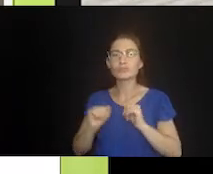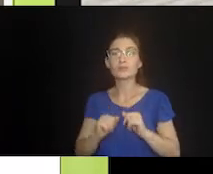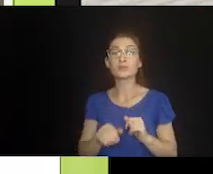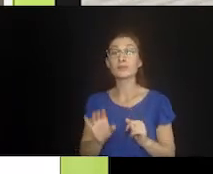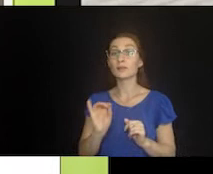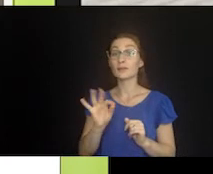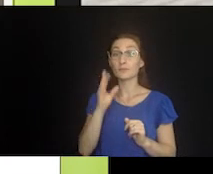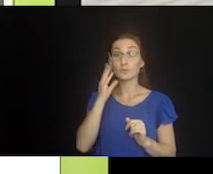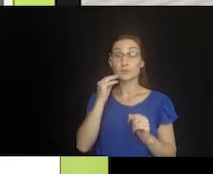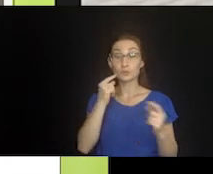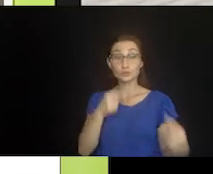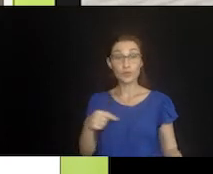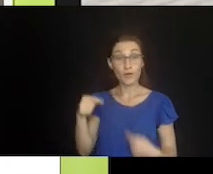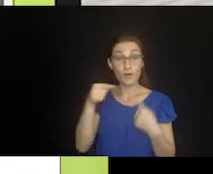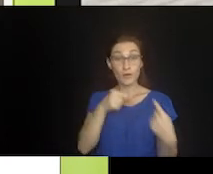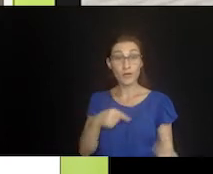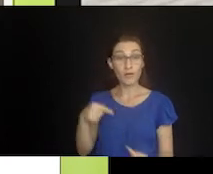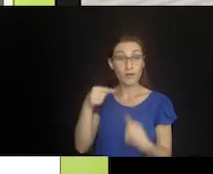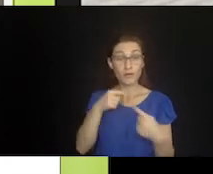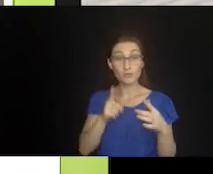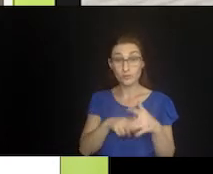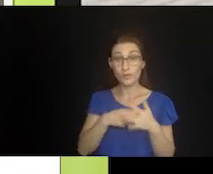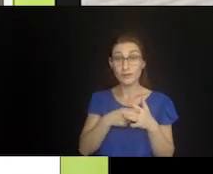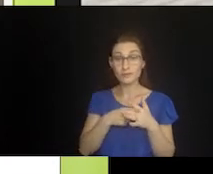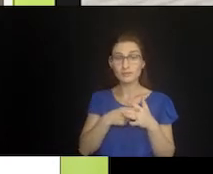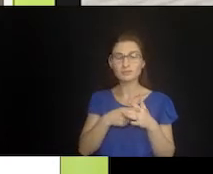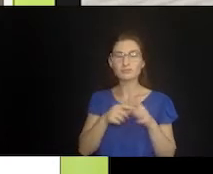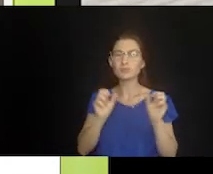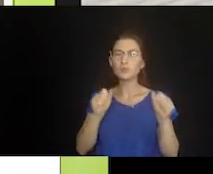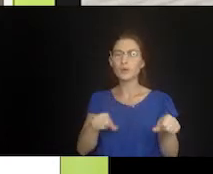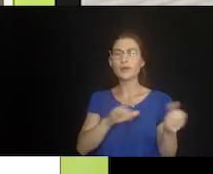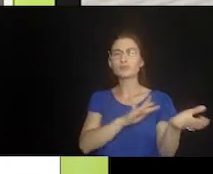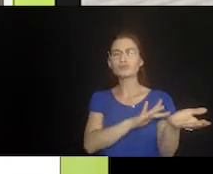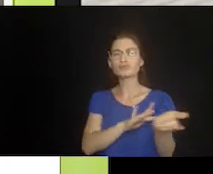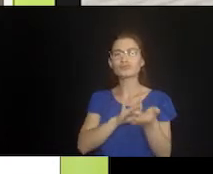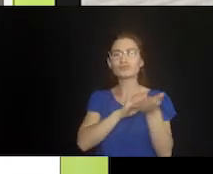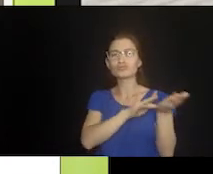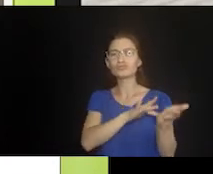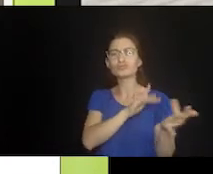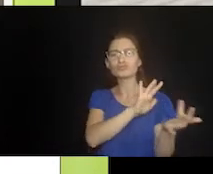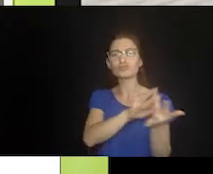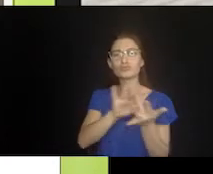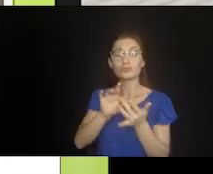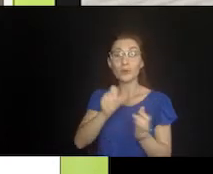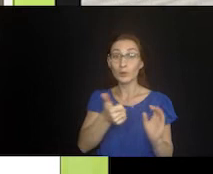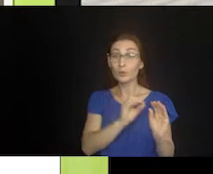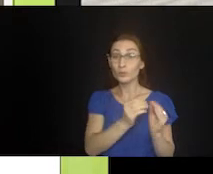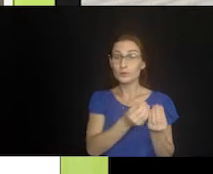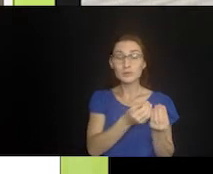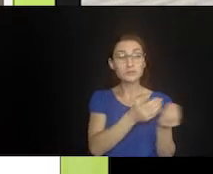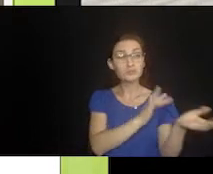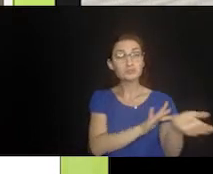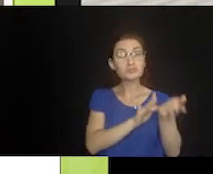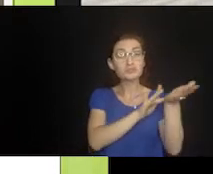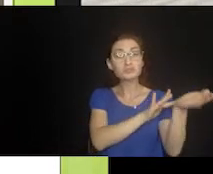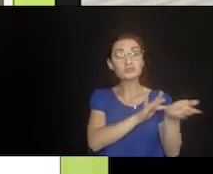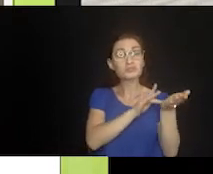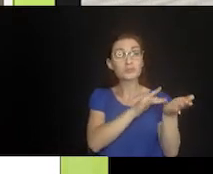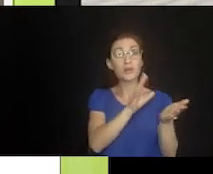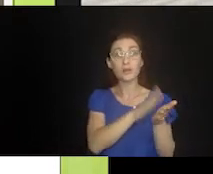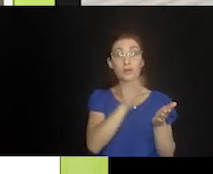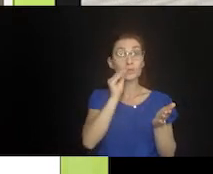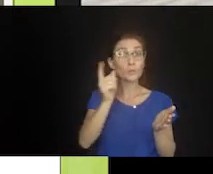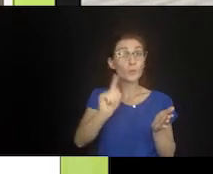Council, if you're having trouble of where to start, sometimes those people can help you